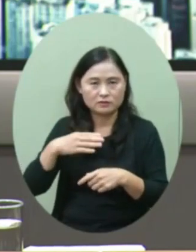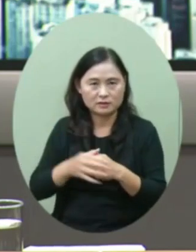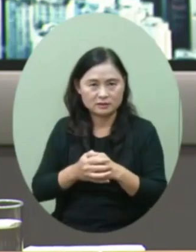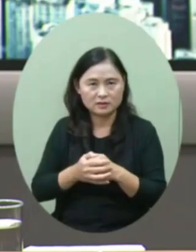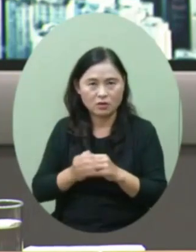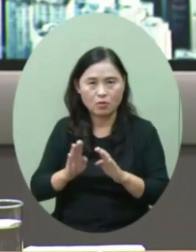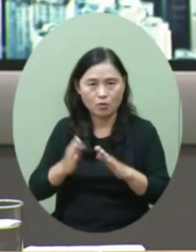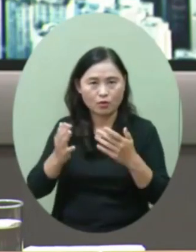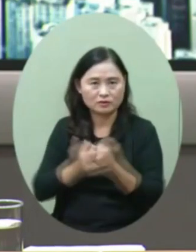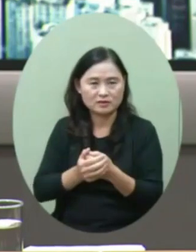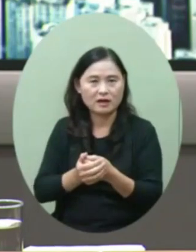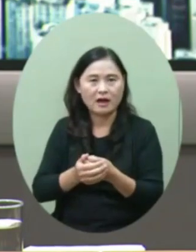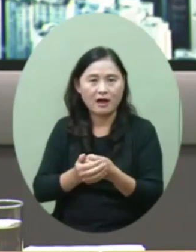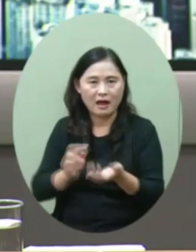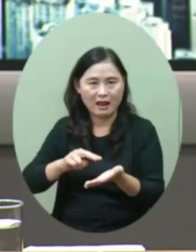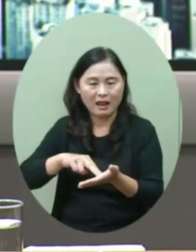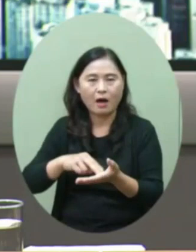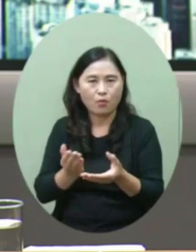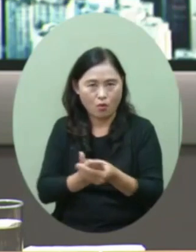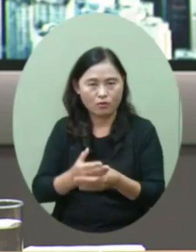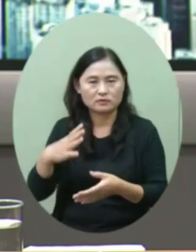CPG in the Hong Kong SAR, and